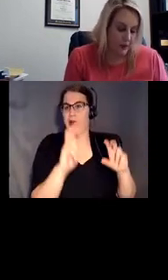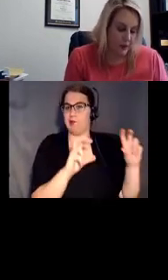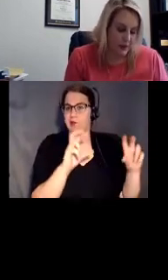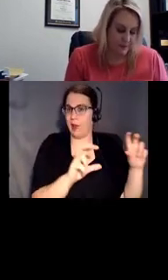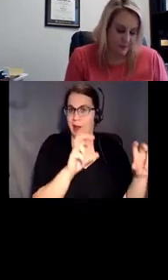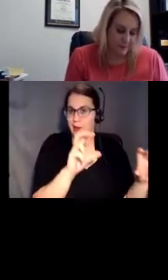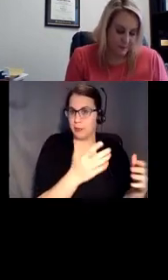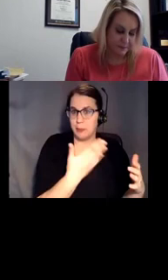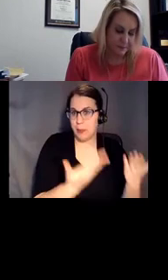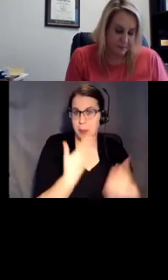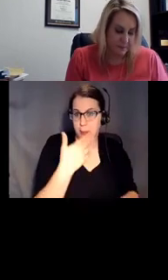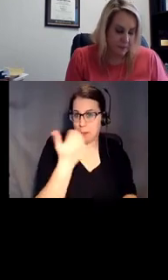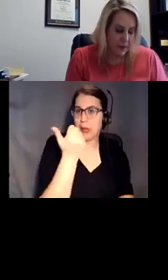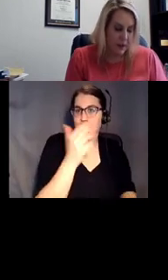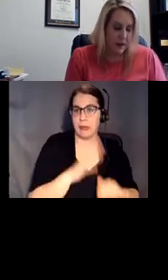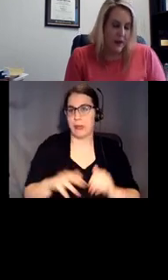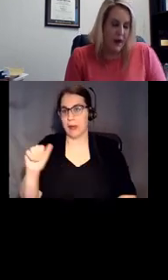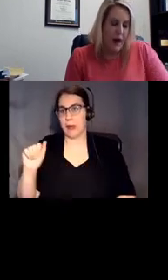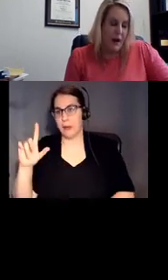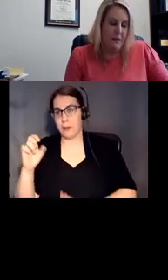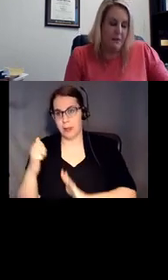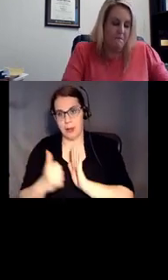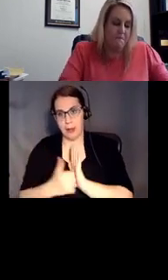ABLE accounts.